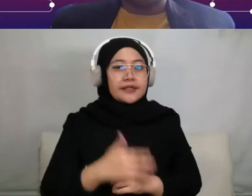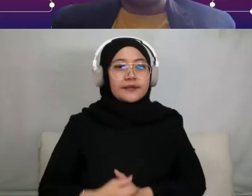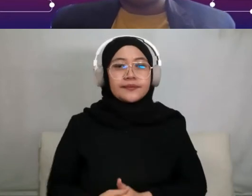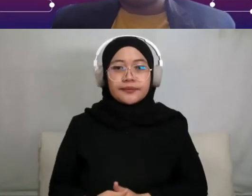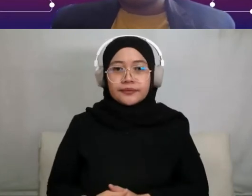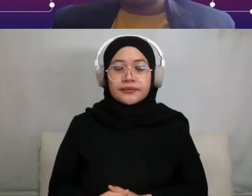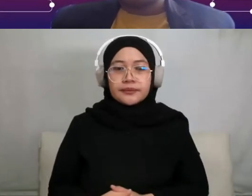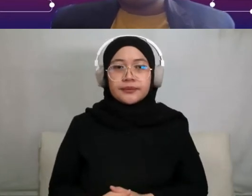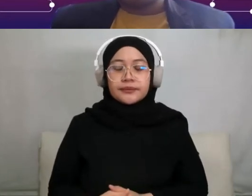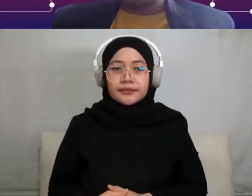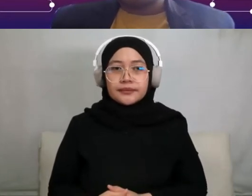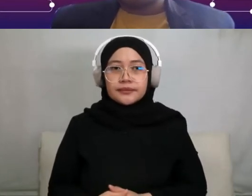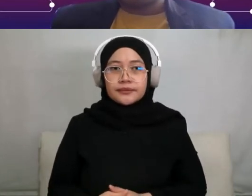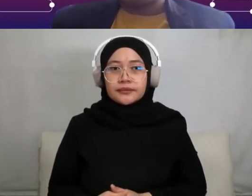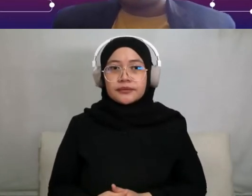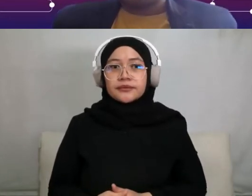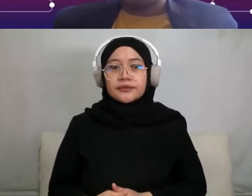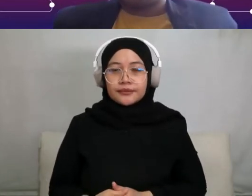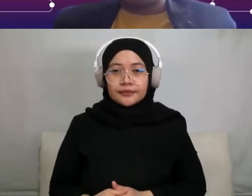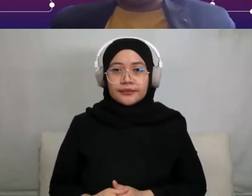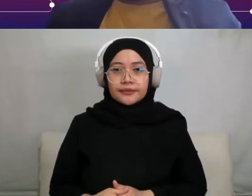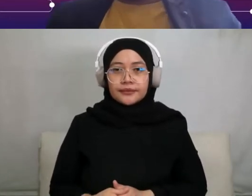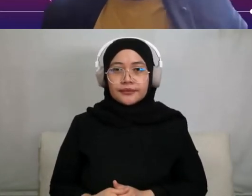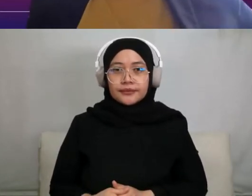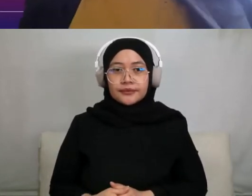Mr. Vijay, there's another question from one of the participants.